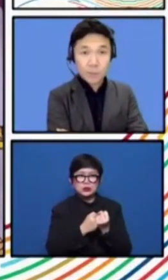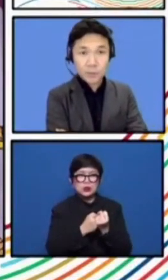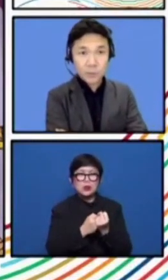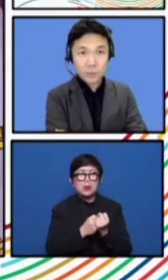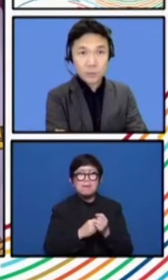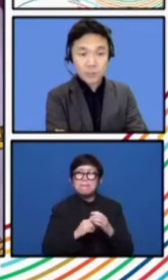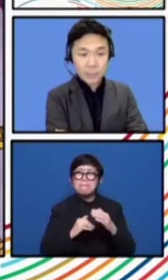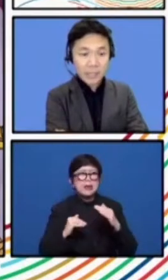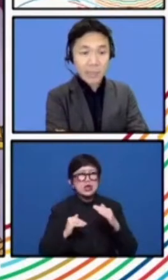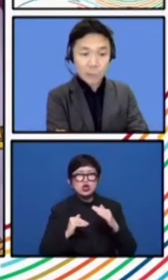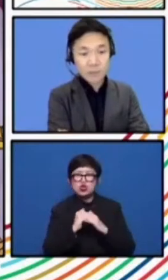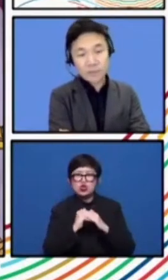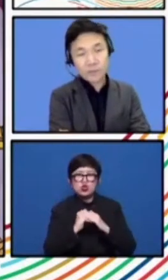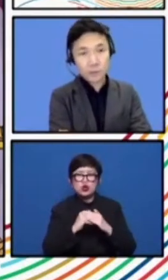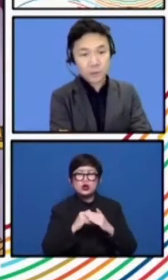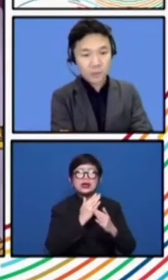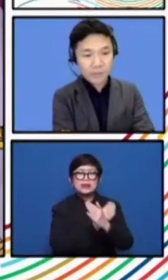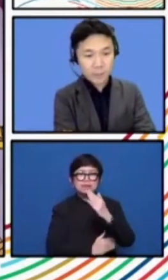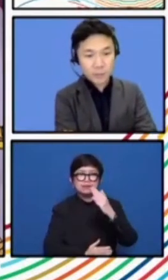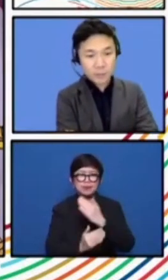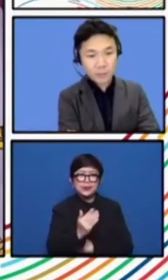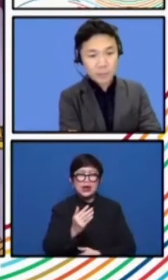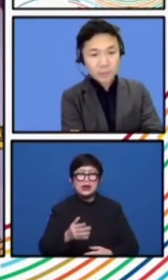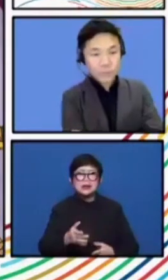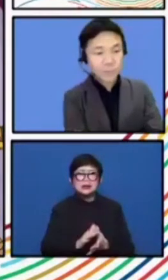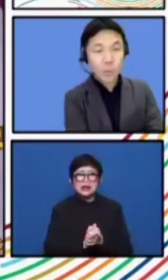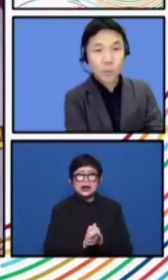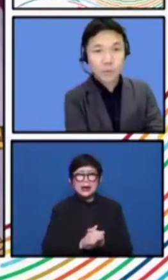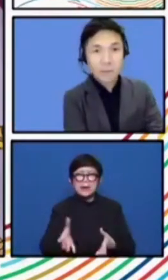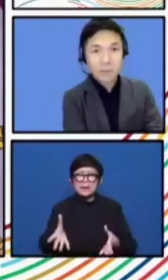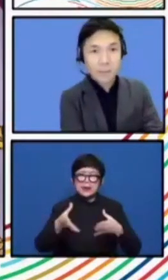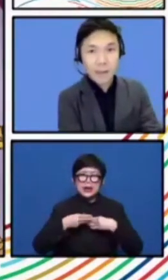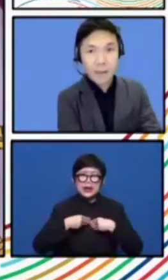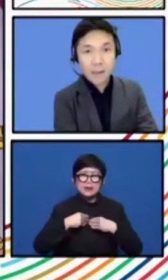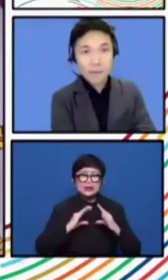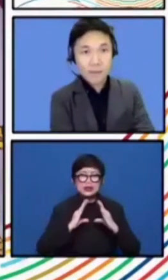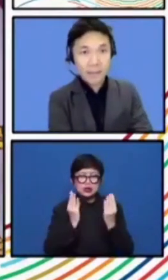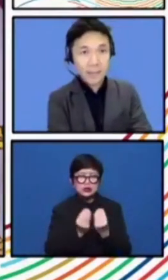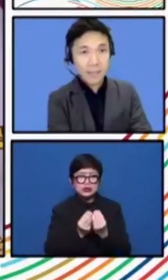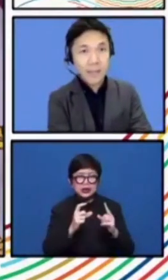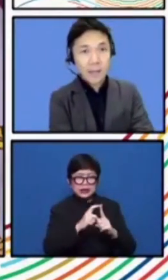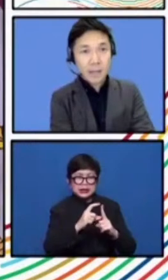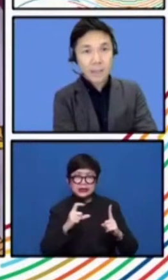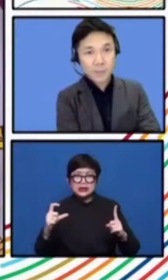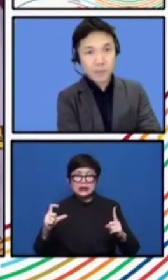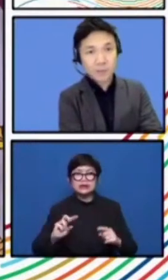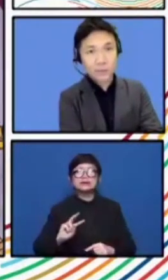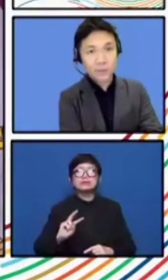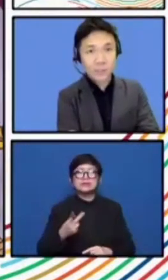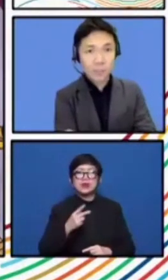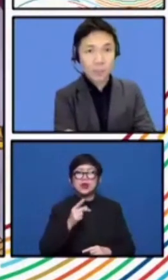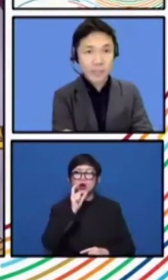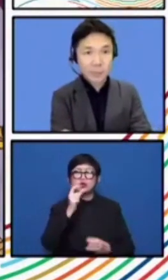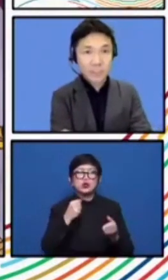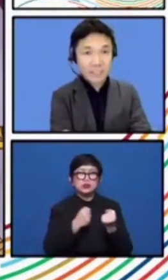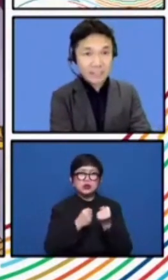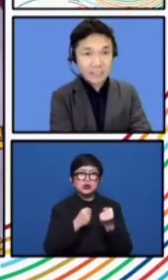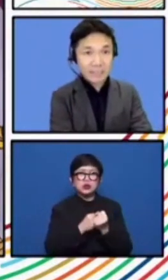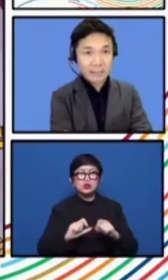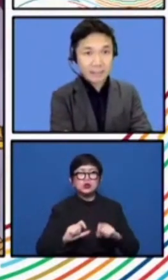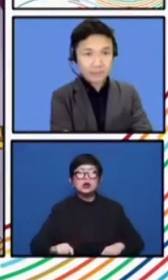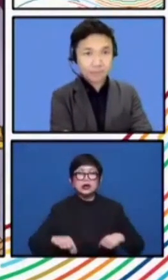experience inclusive digital Innovation to support their daily experiences and communication